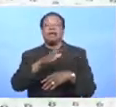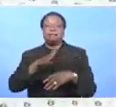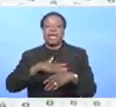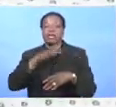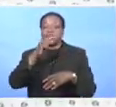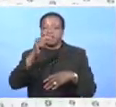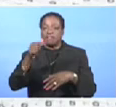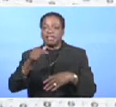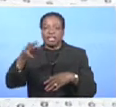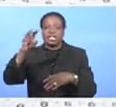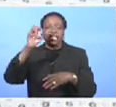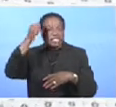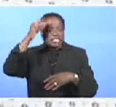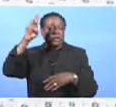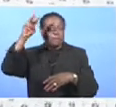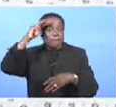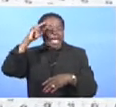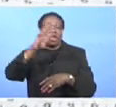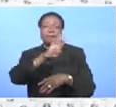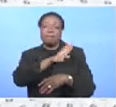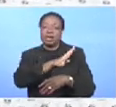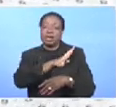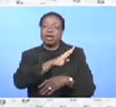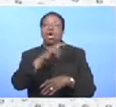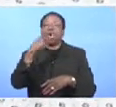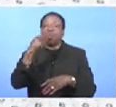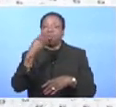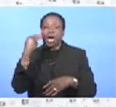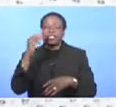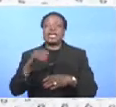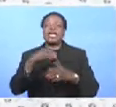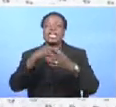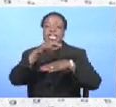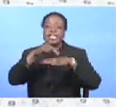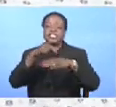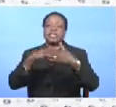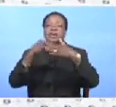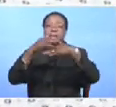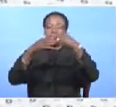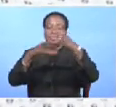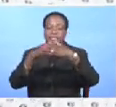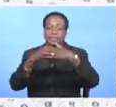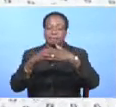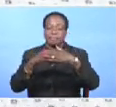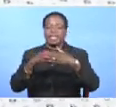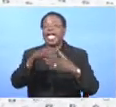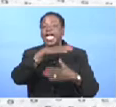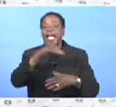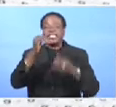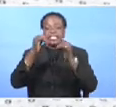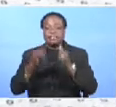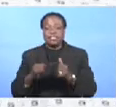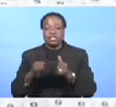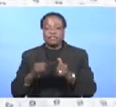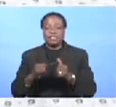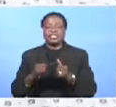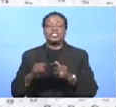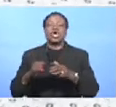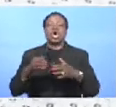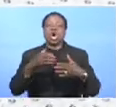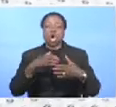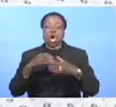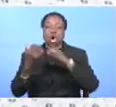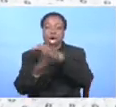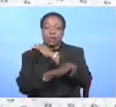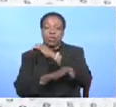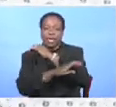think it would do justice and make them feel very proud to know that individuals of this Commonwealth and this archipelago